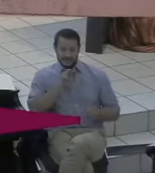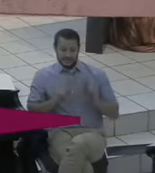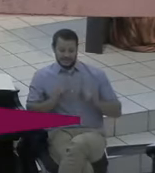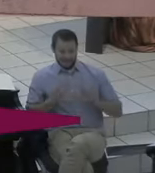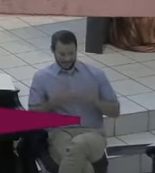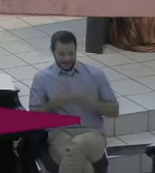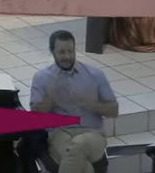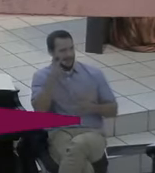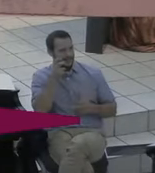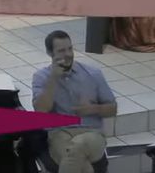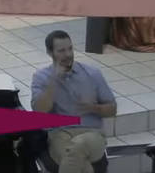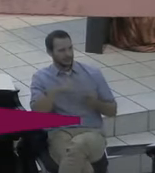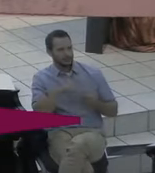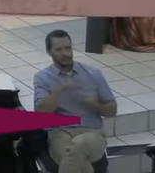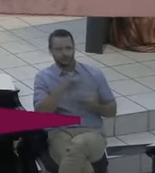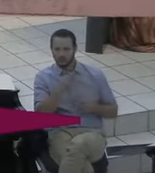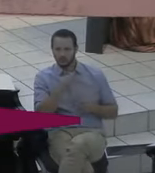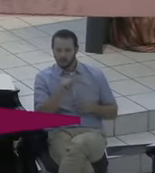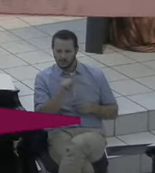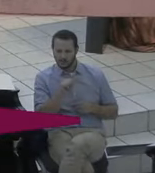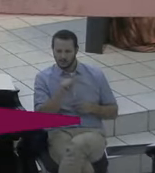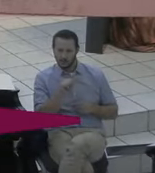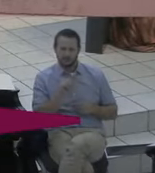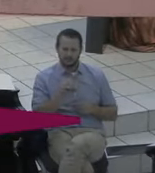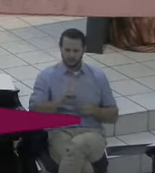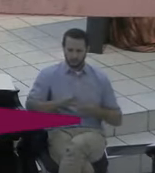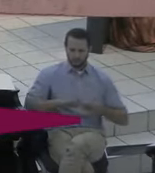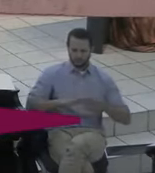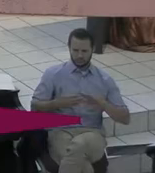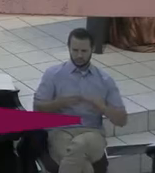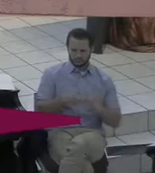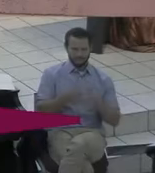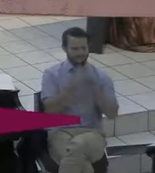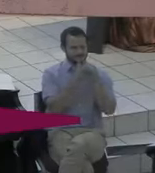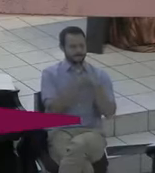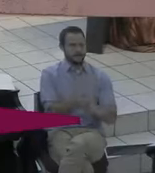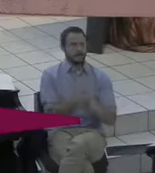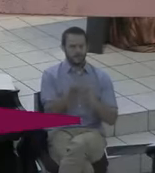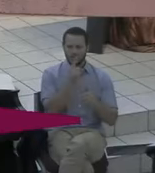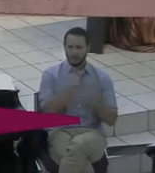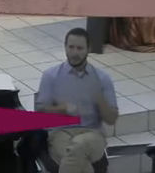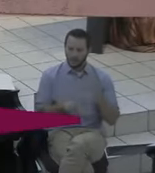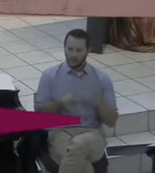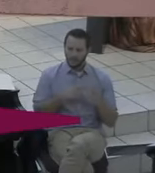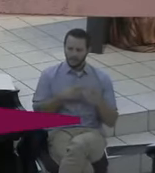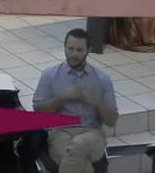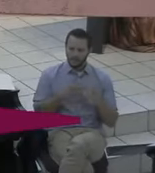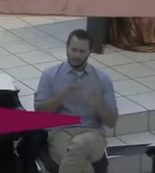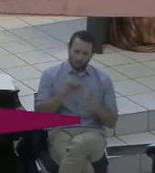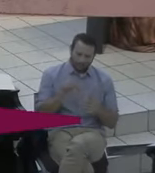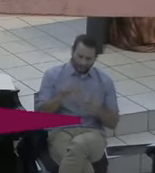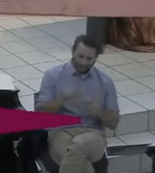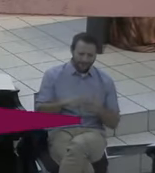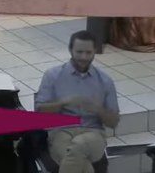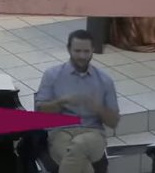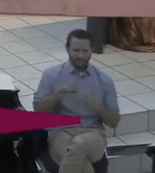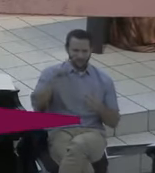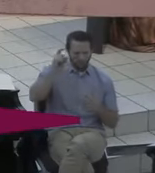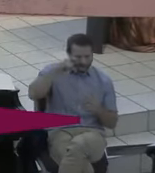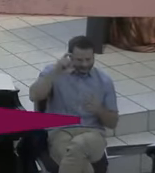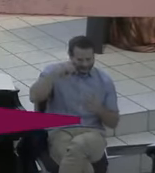Joshua. So we see this community in alignment with the will and the wisdom and the mission